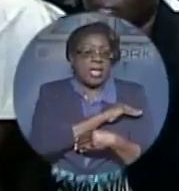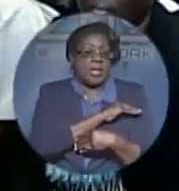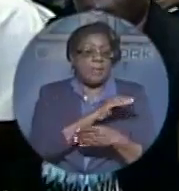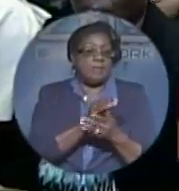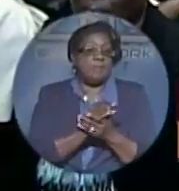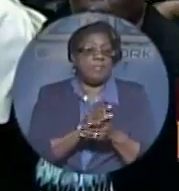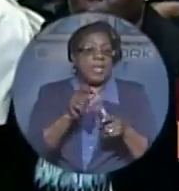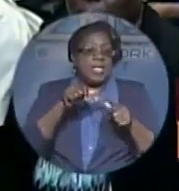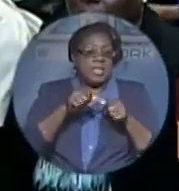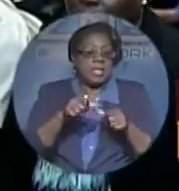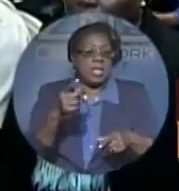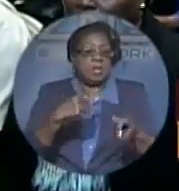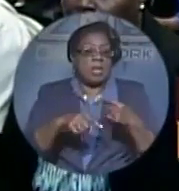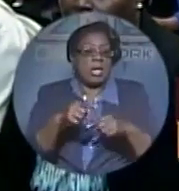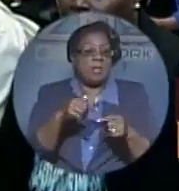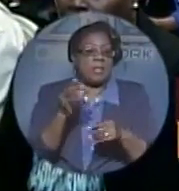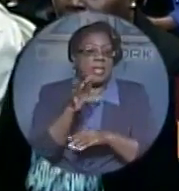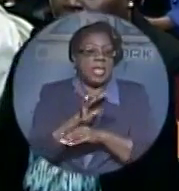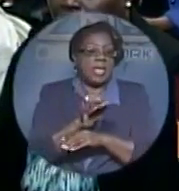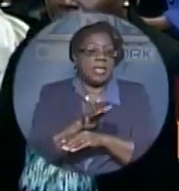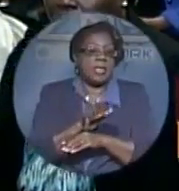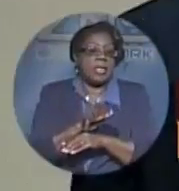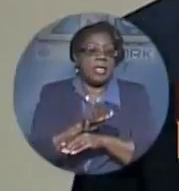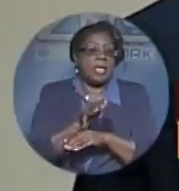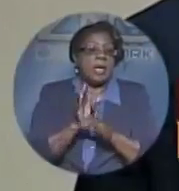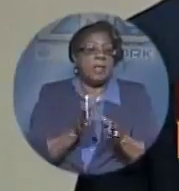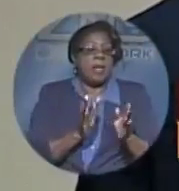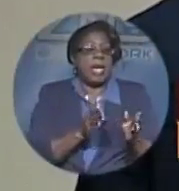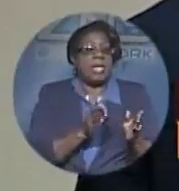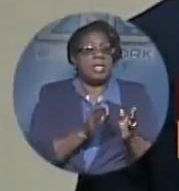Well, still to come in the Bahamas tonight, disaster